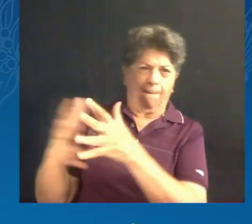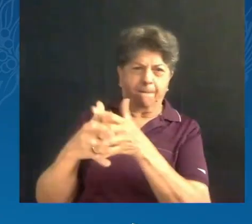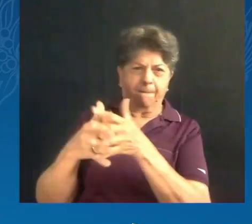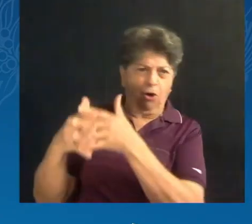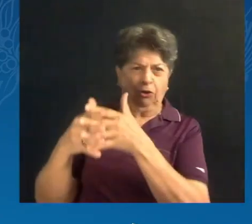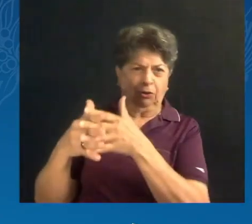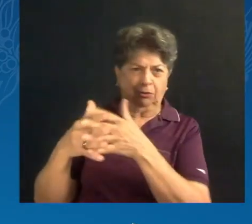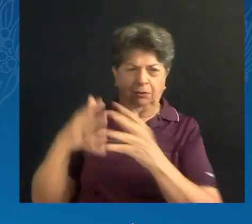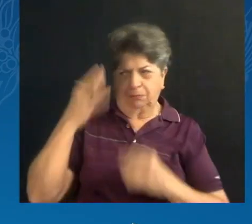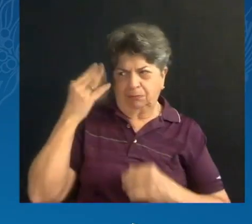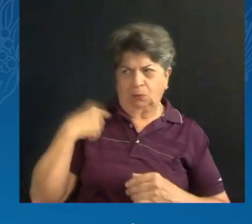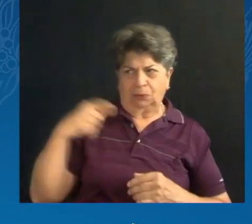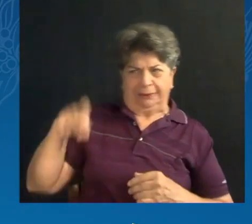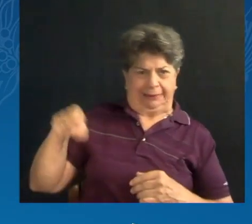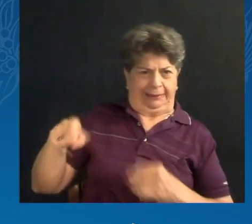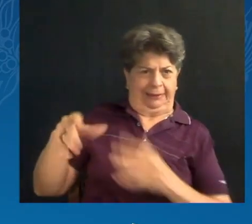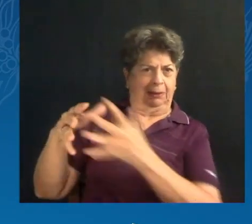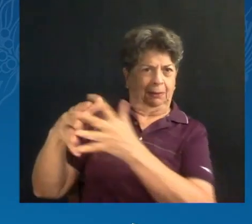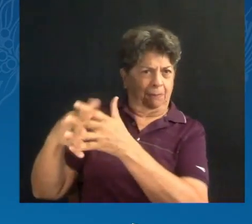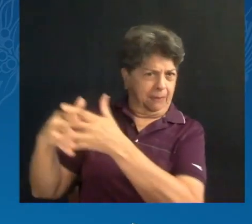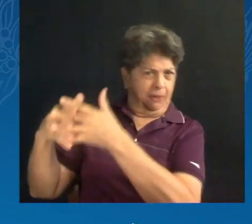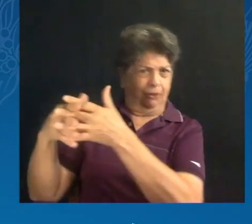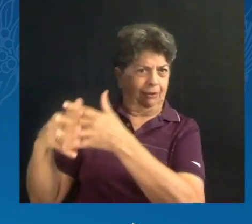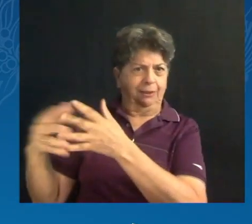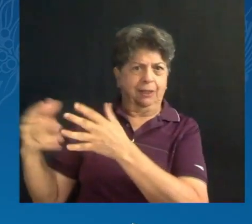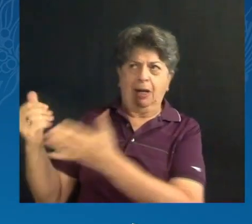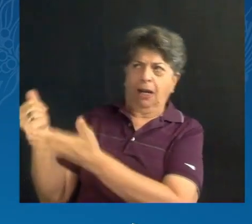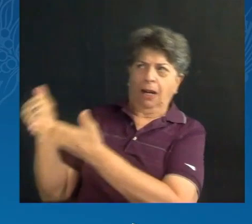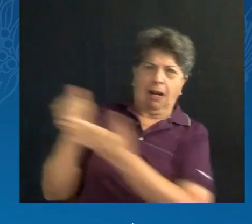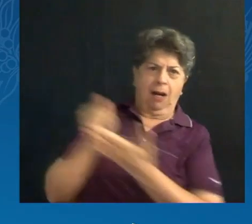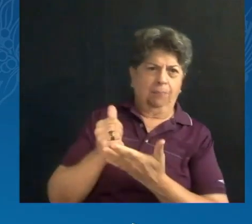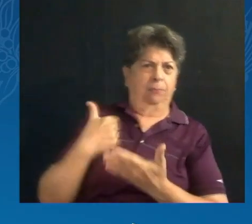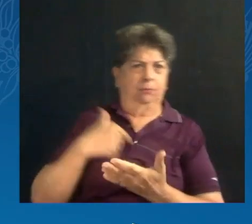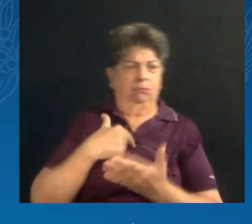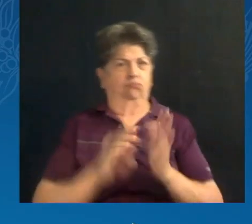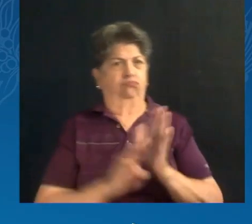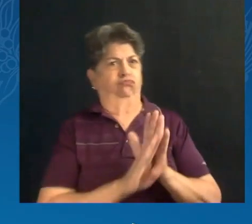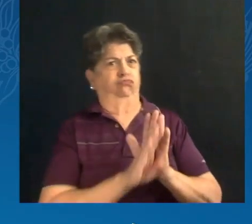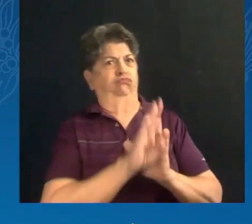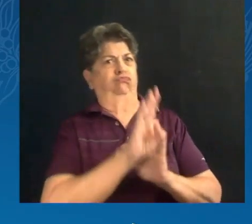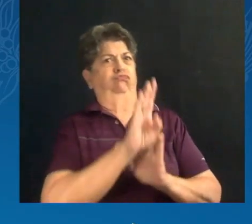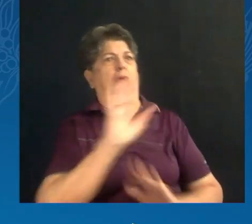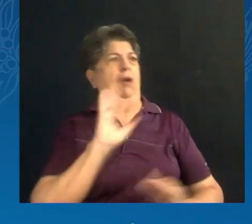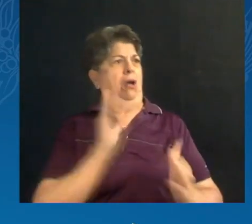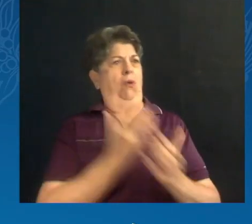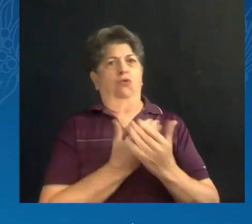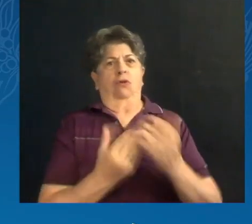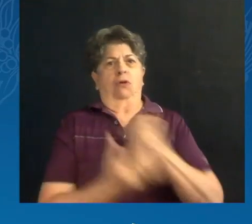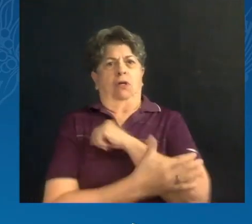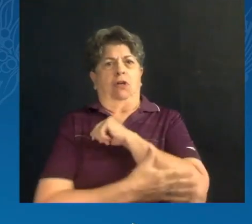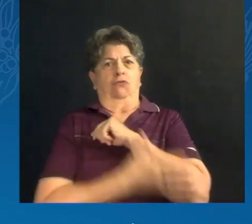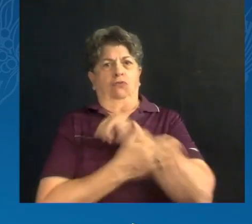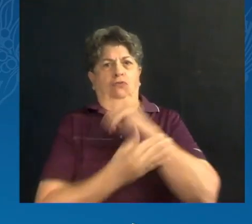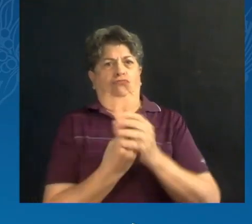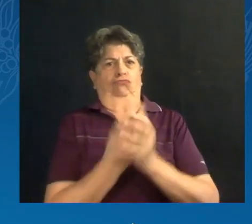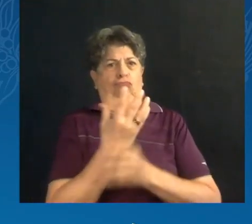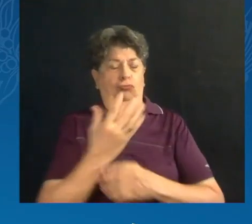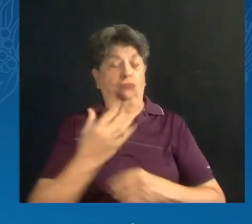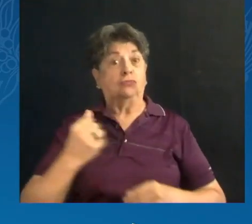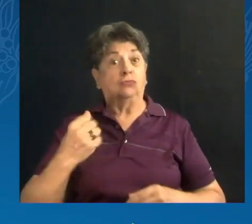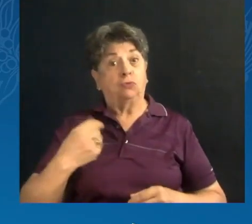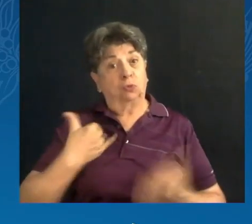I would like to take this opportunity to thank American people for their continued support and commitment to democratic our